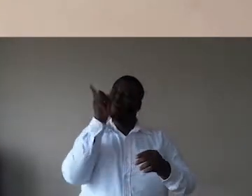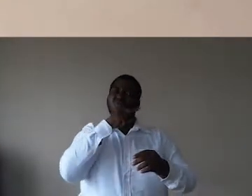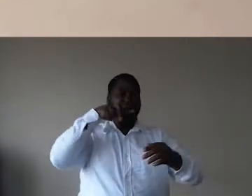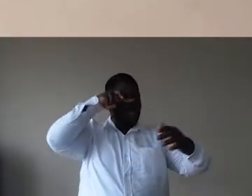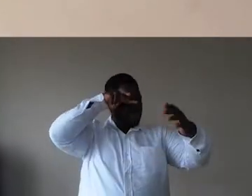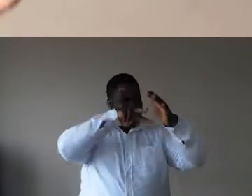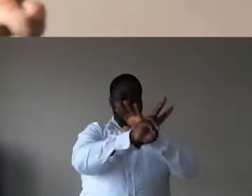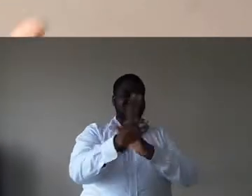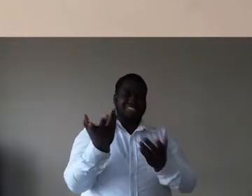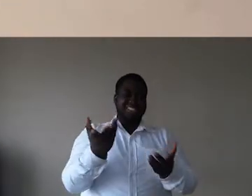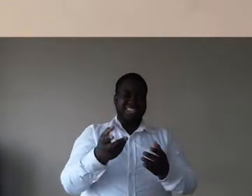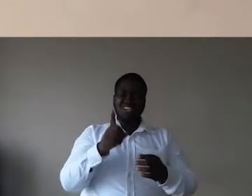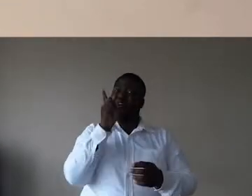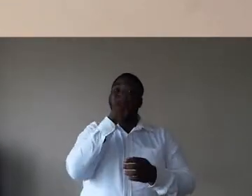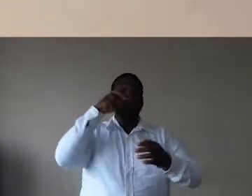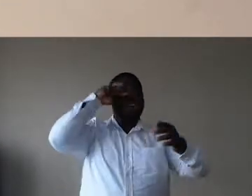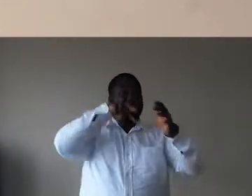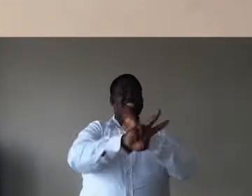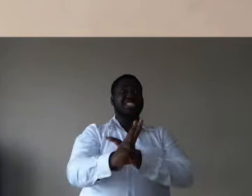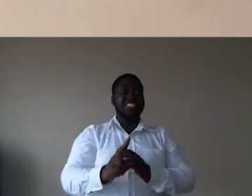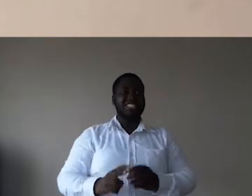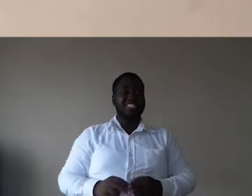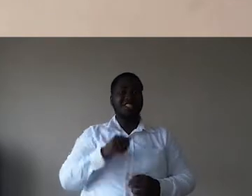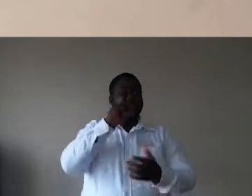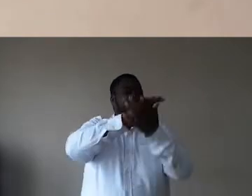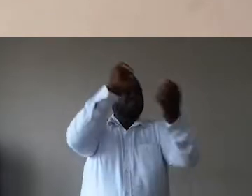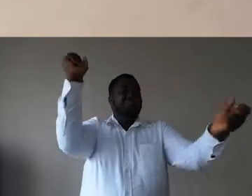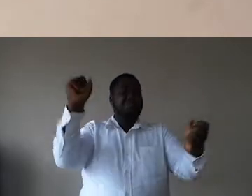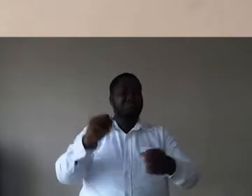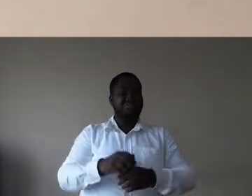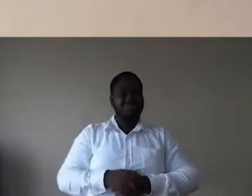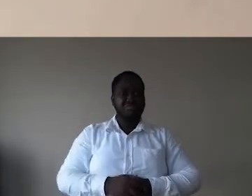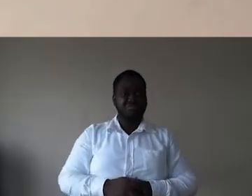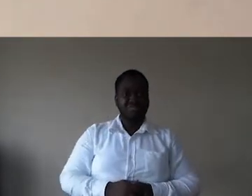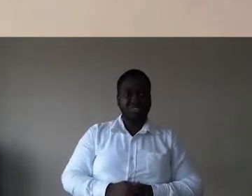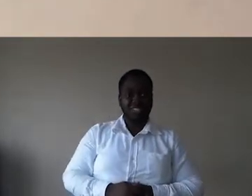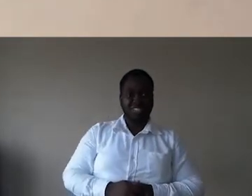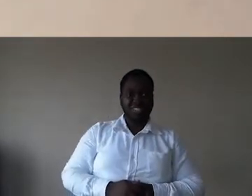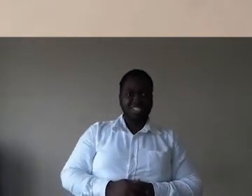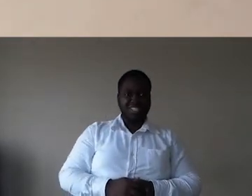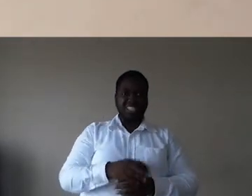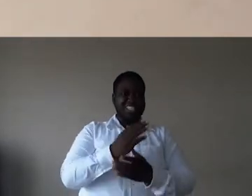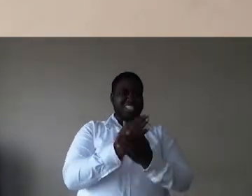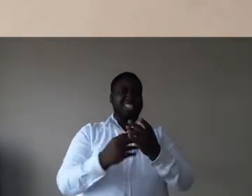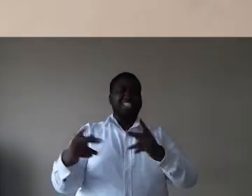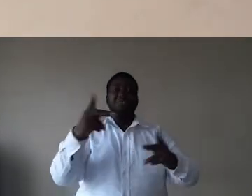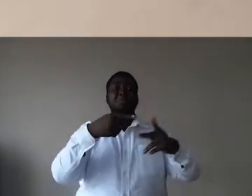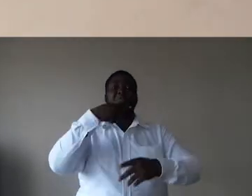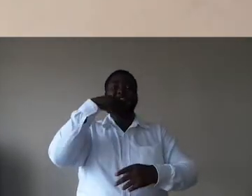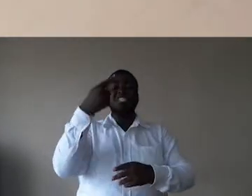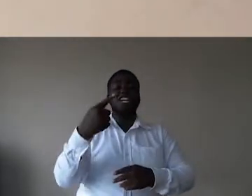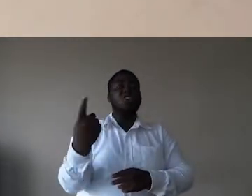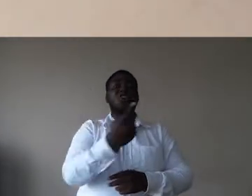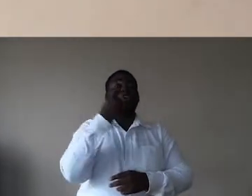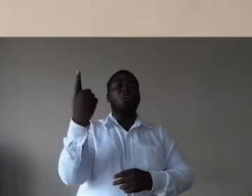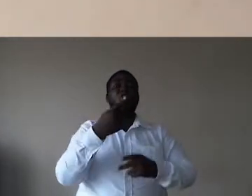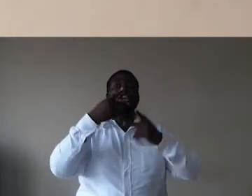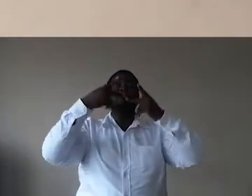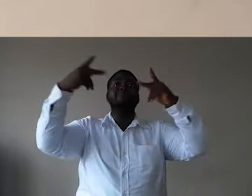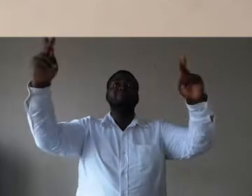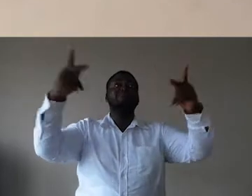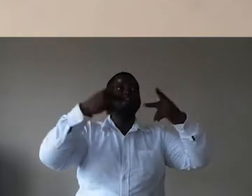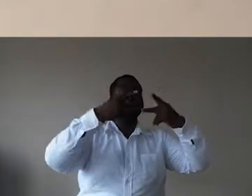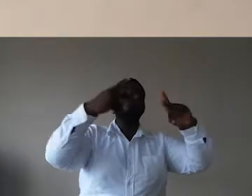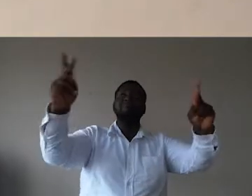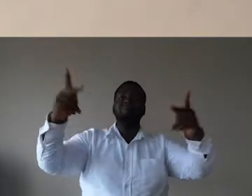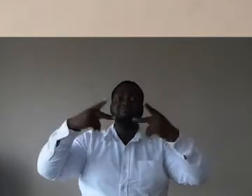make a public confession. You are done. You see, the 2 answers can't be right. It's either you are being immersed